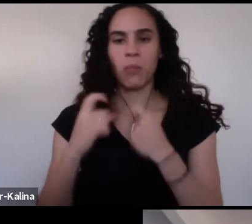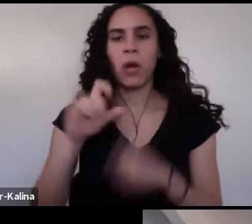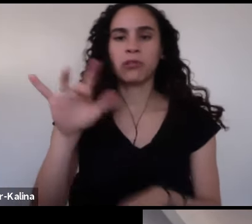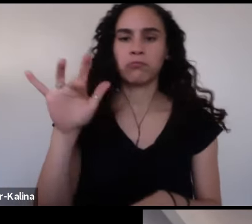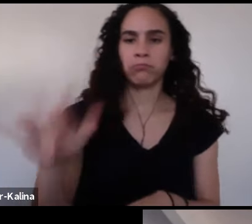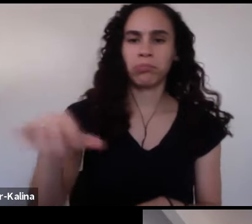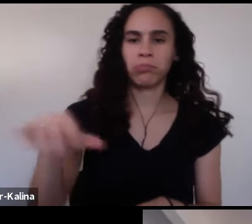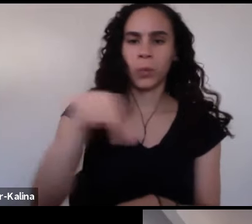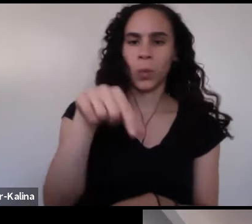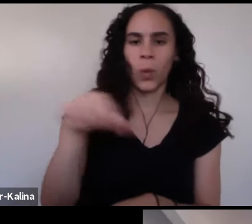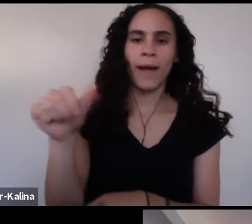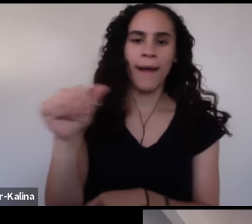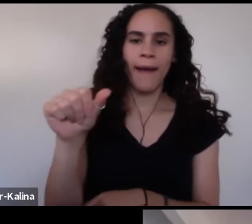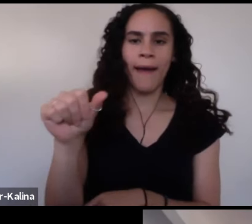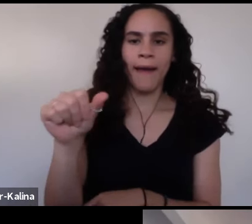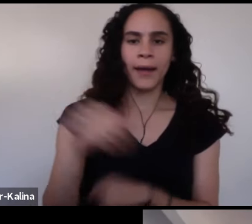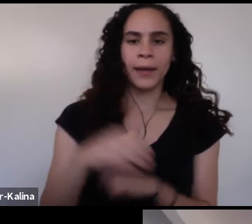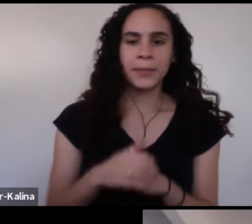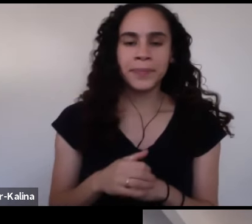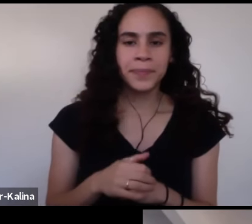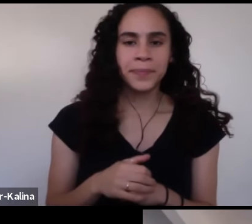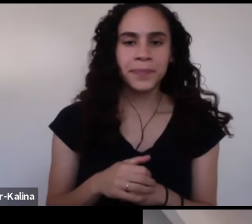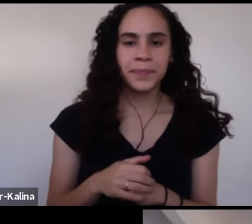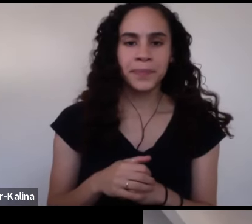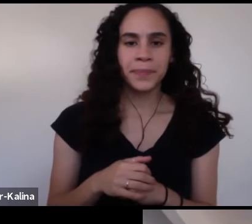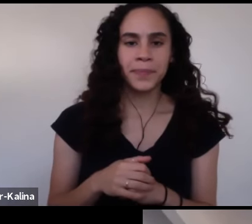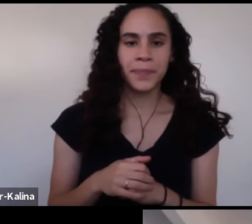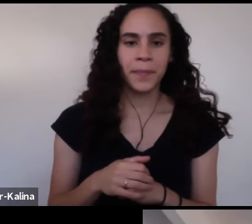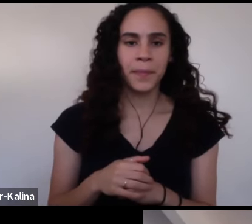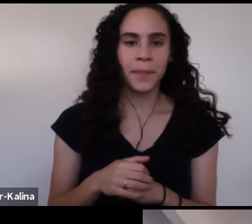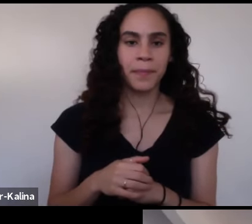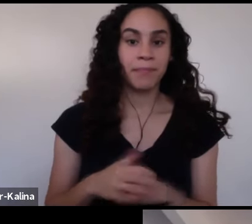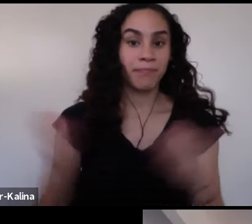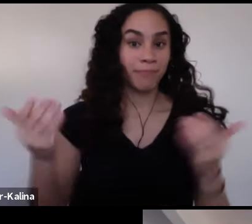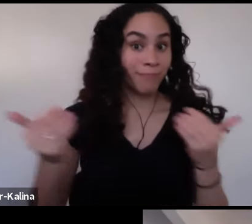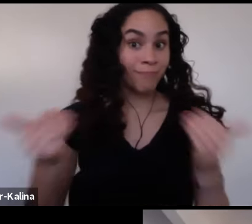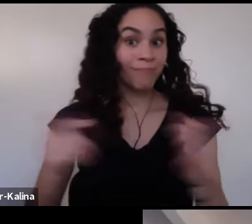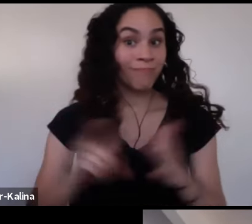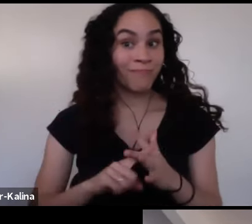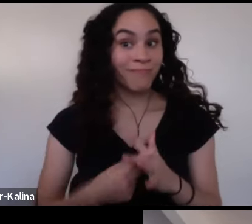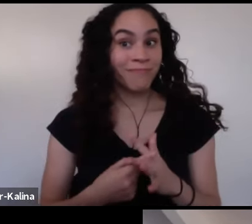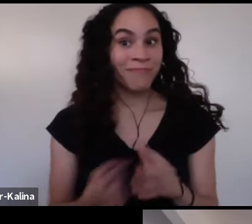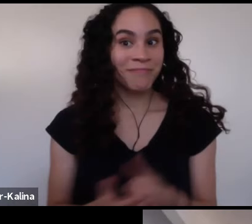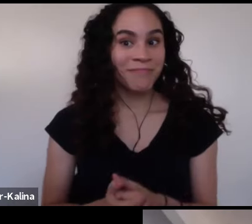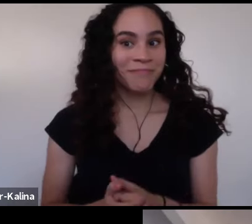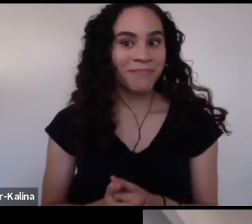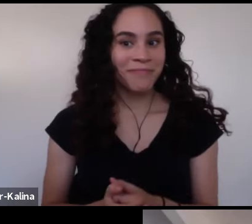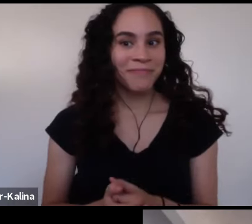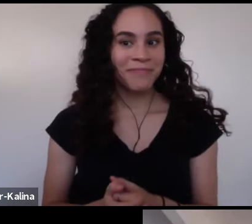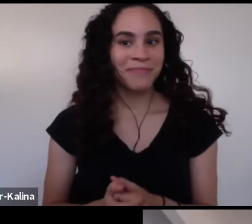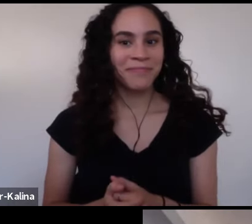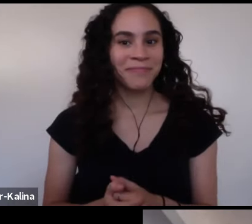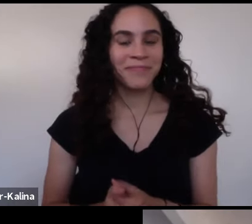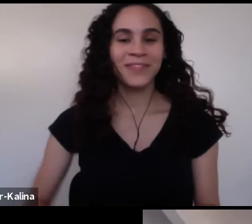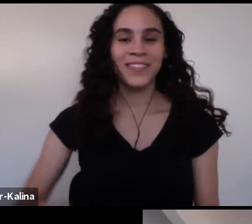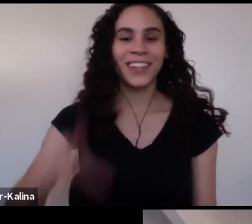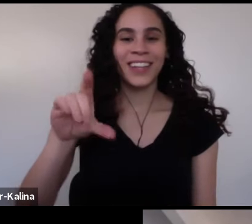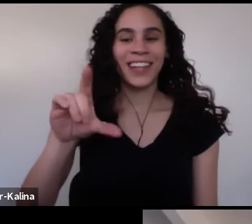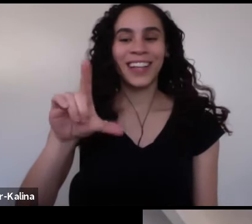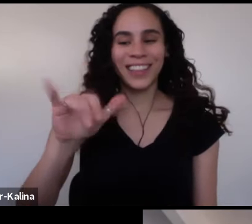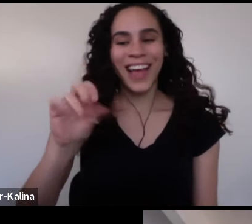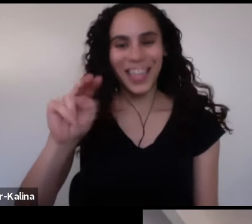of your screen, and then let's get started. So, Lionel, how are